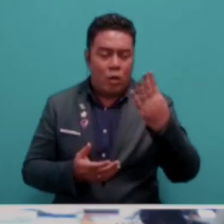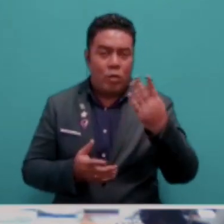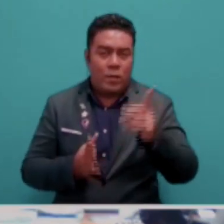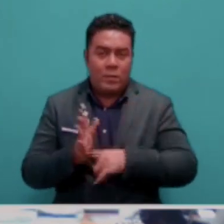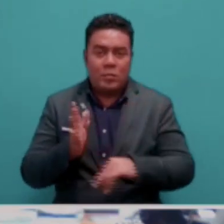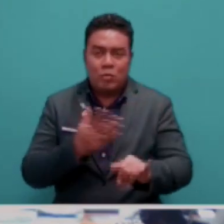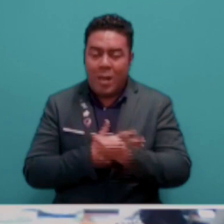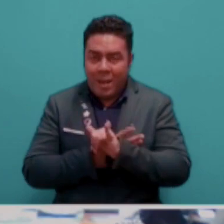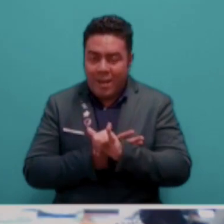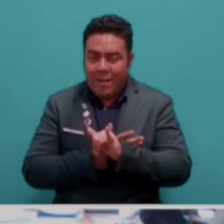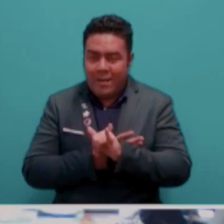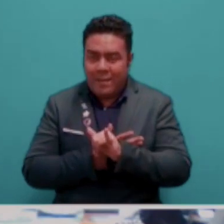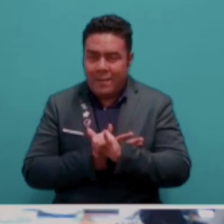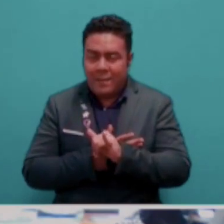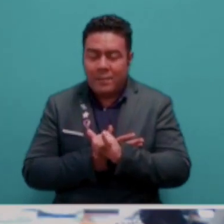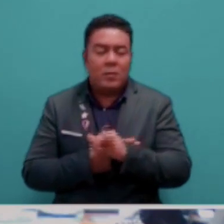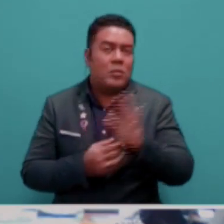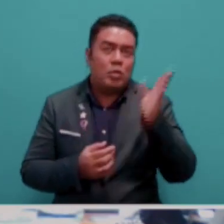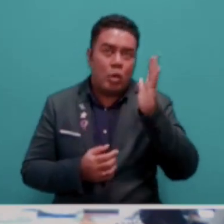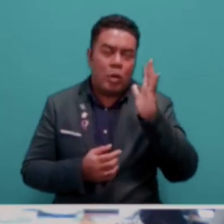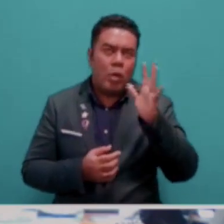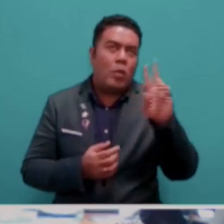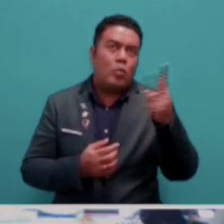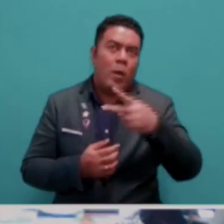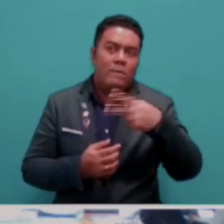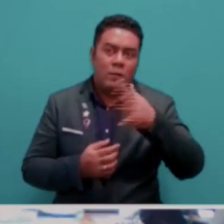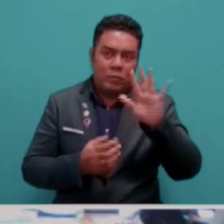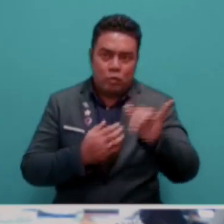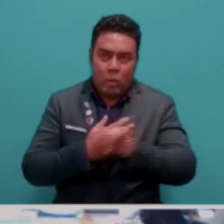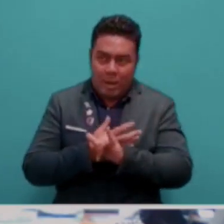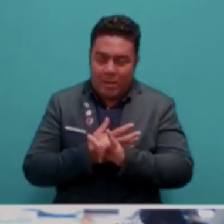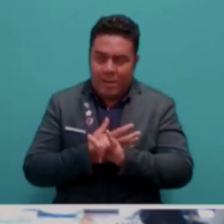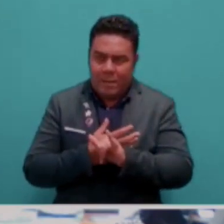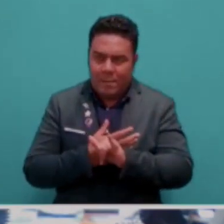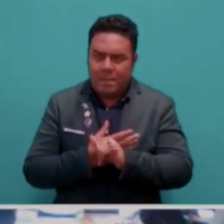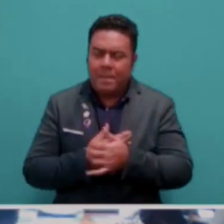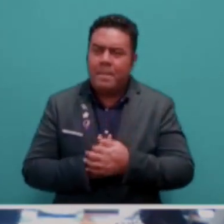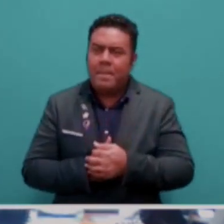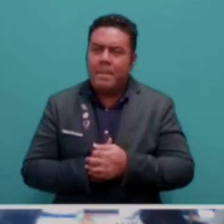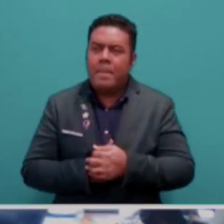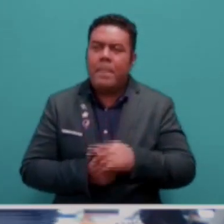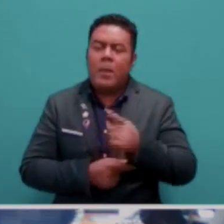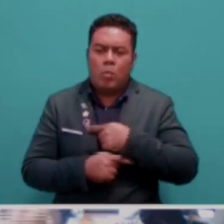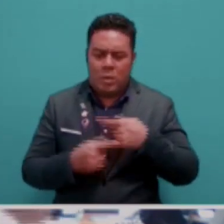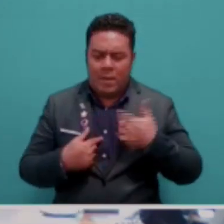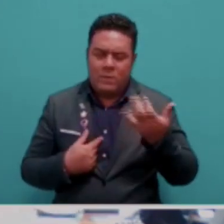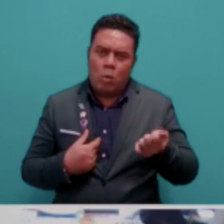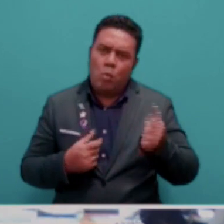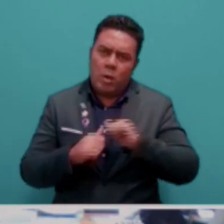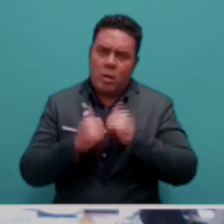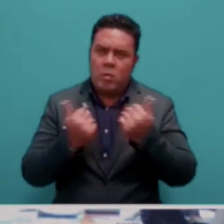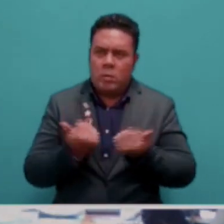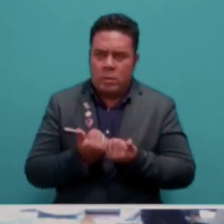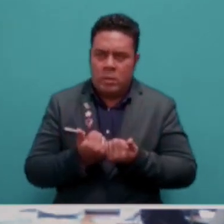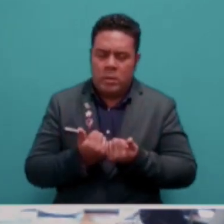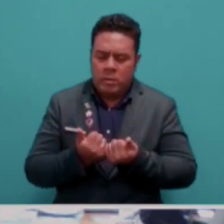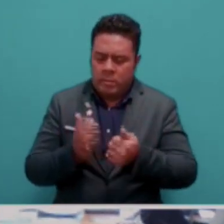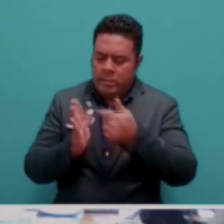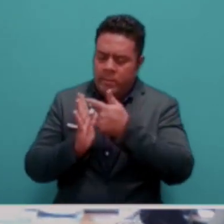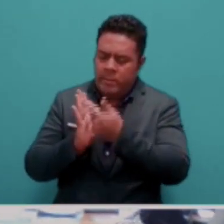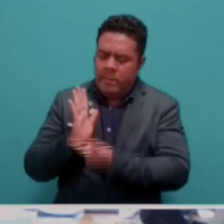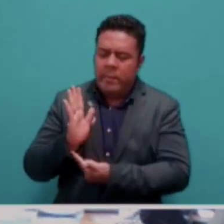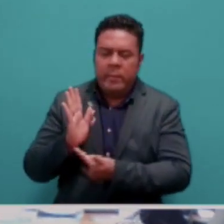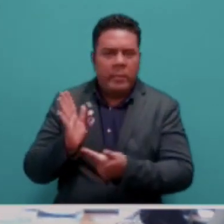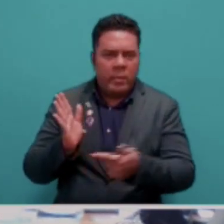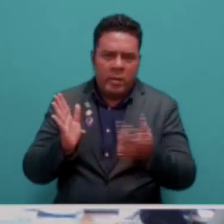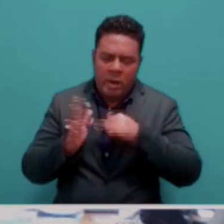July, on the 12th of July, we had already agreed, and you have alluded to this, Mr. Speaker,